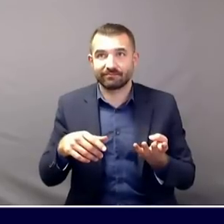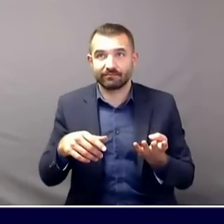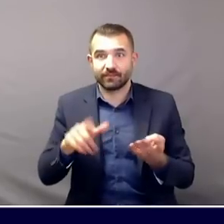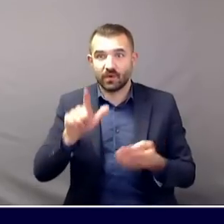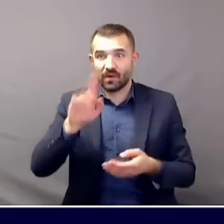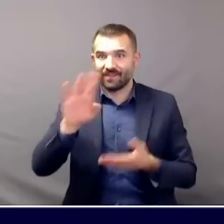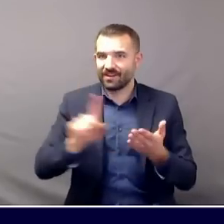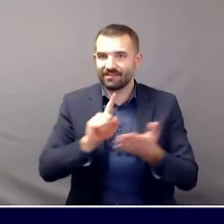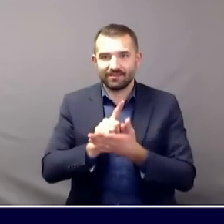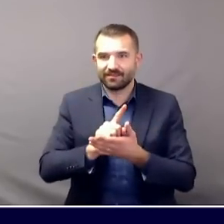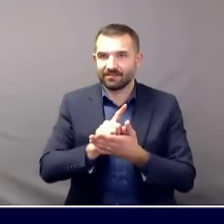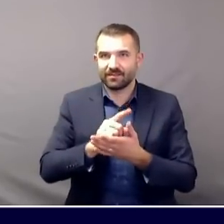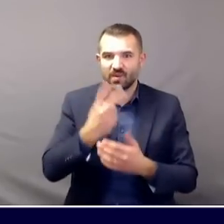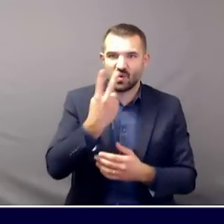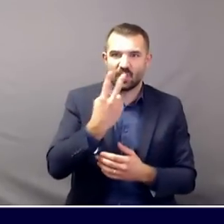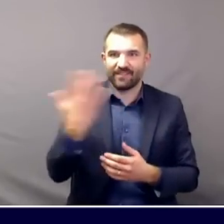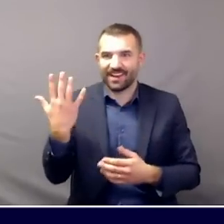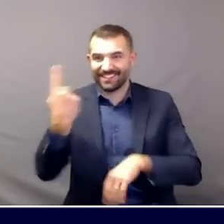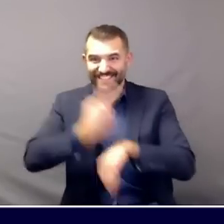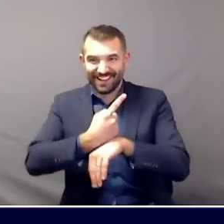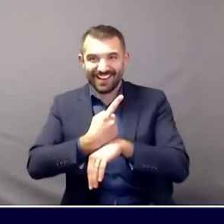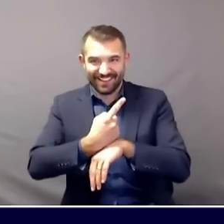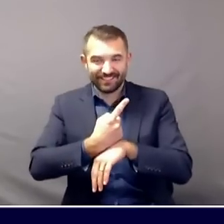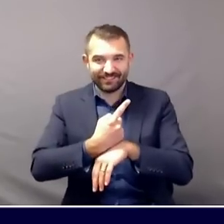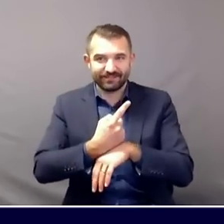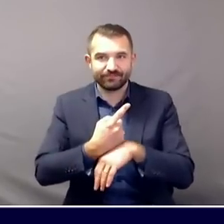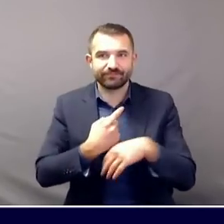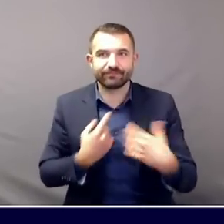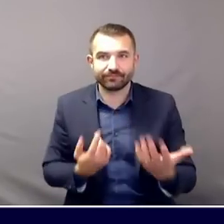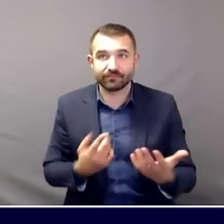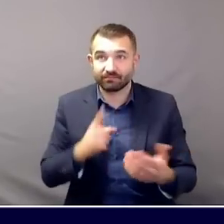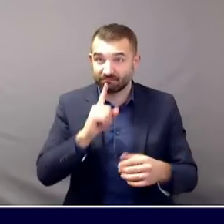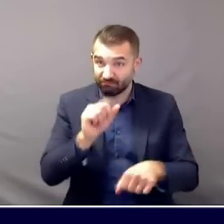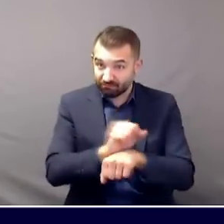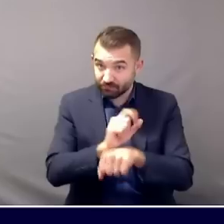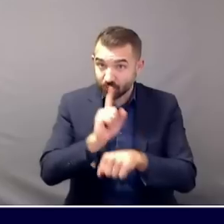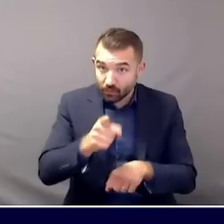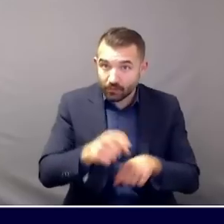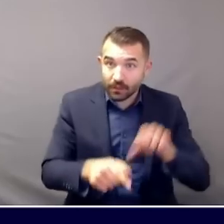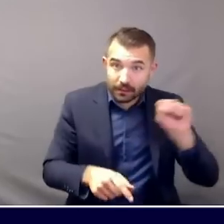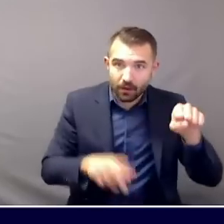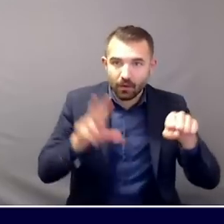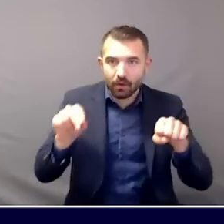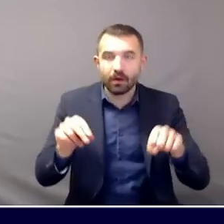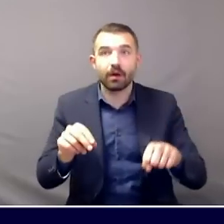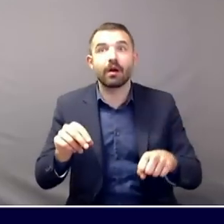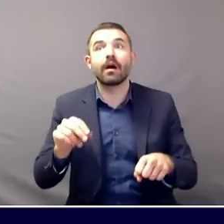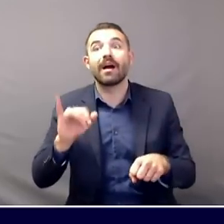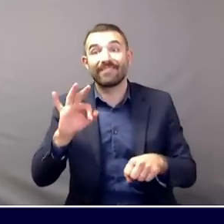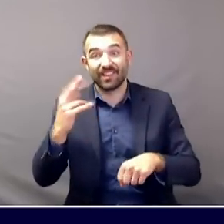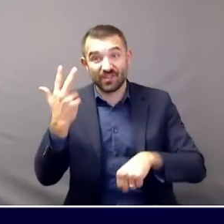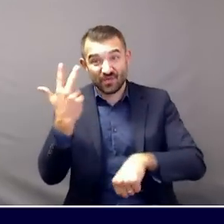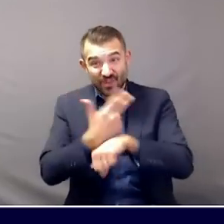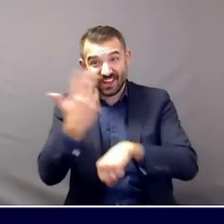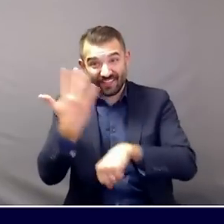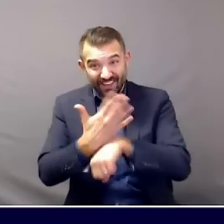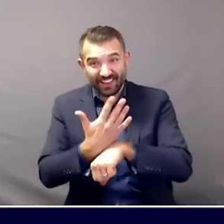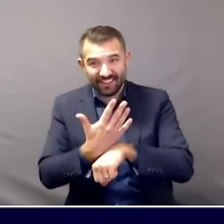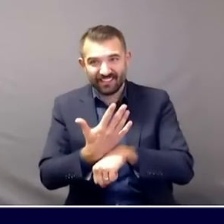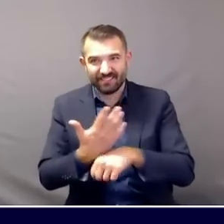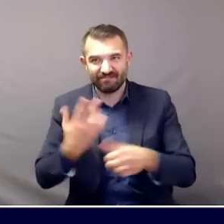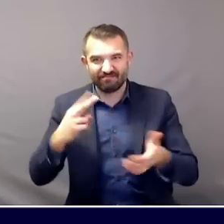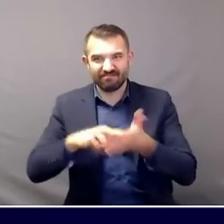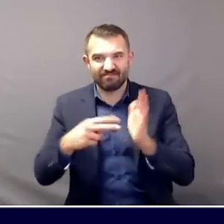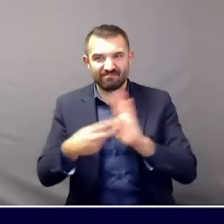is testing if it does take that long? Sure, Bob. I'm glad you raised that. We've actually, Commissioner Lambrew and I